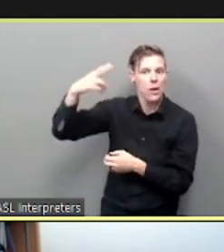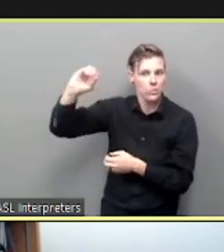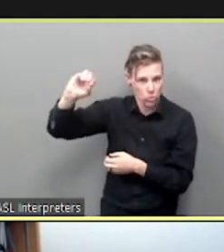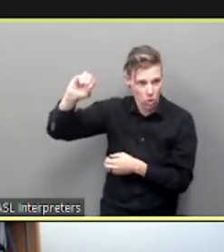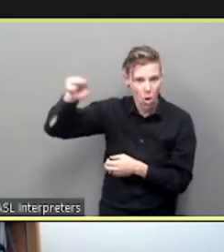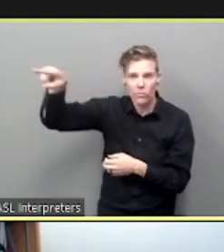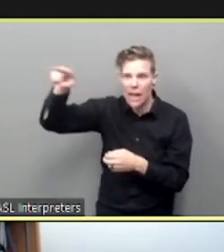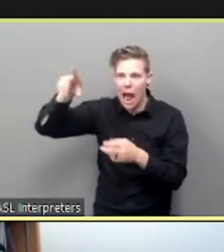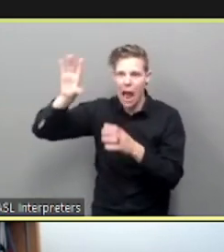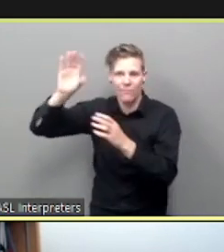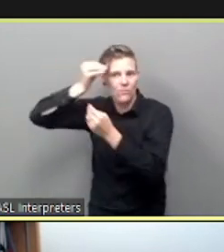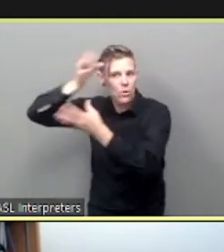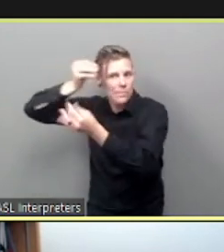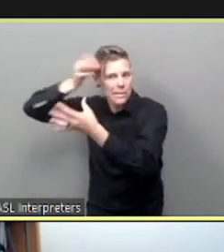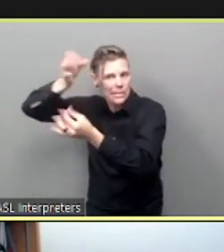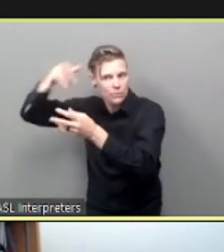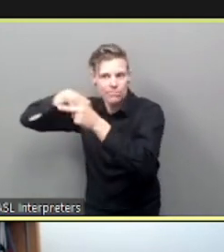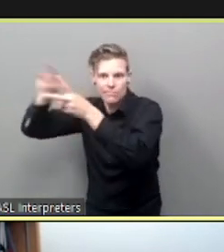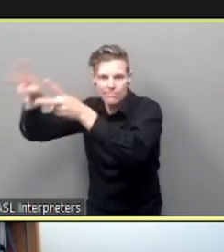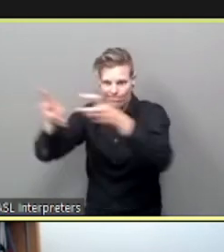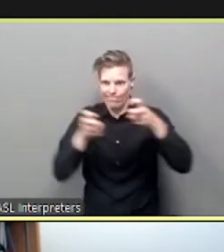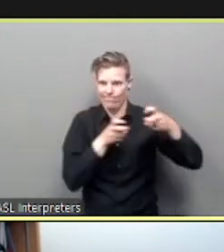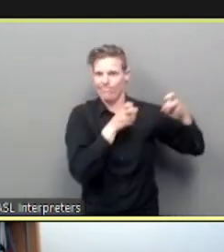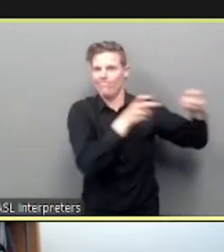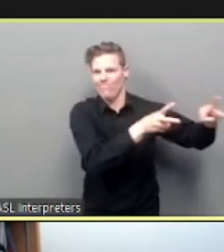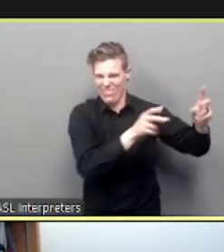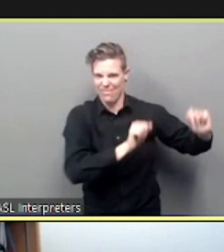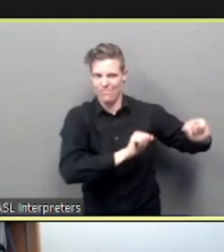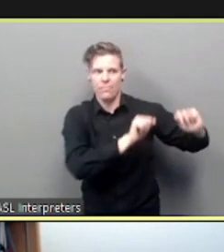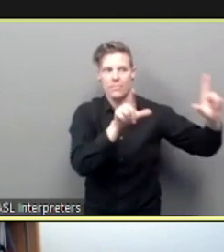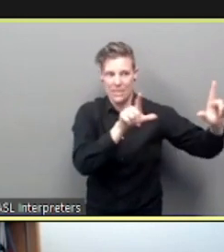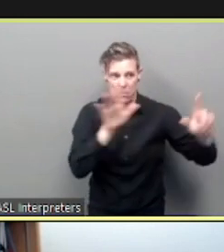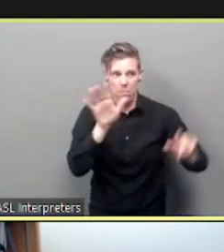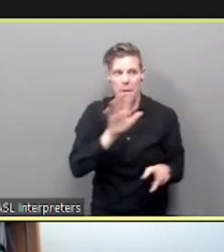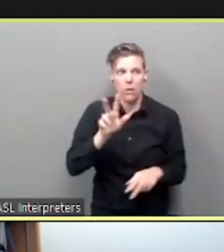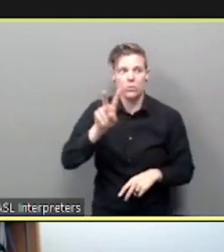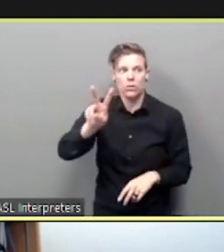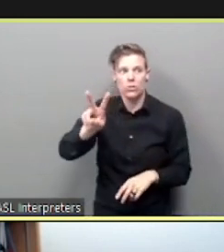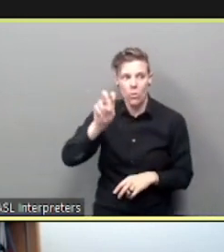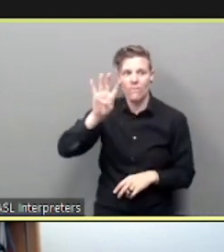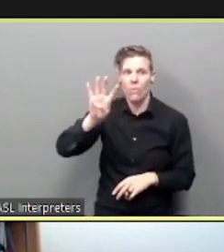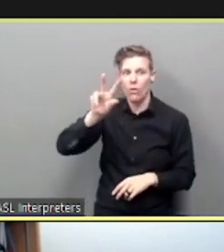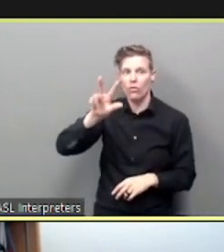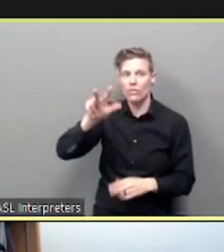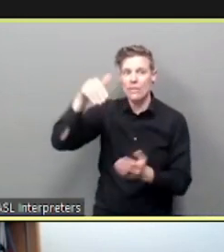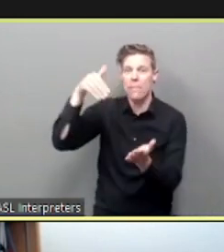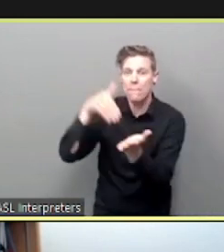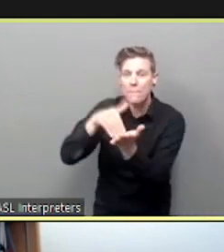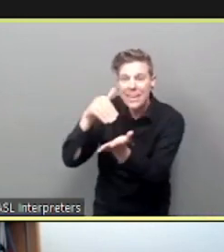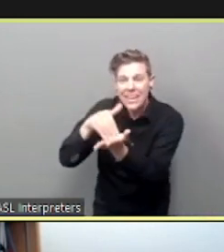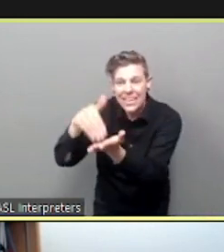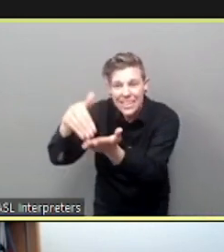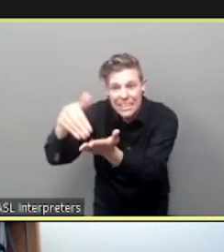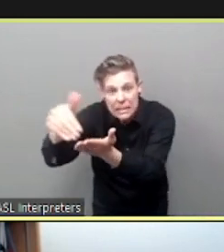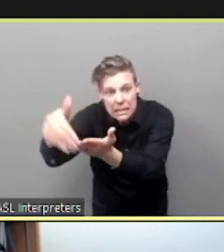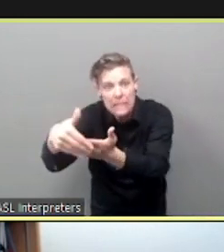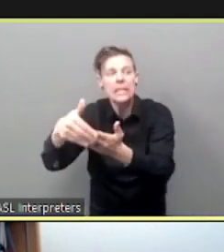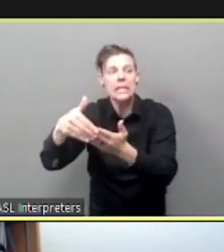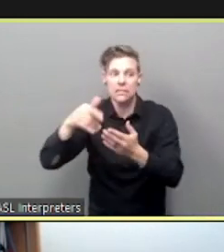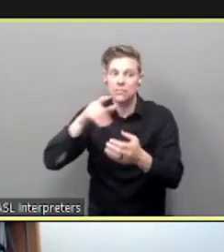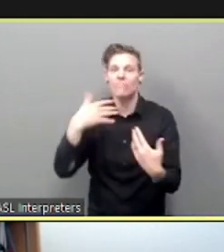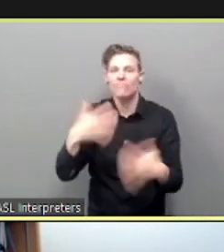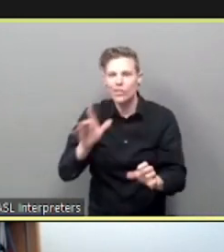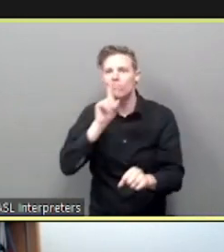Globally, there has been over 243 million cases of COVID-19 confirmed and reported, and